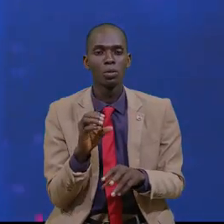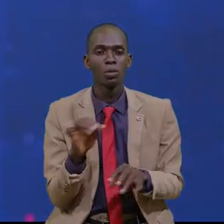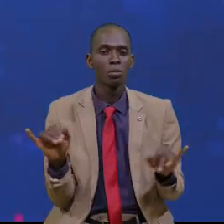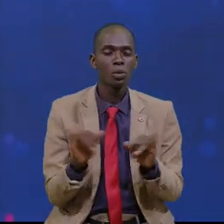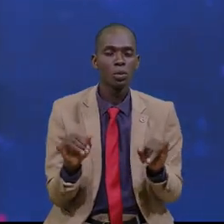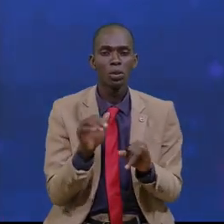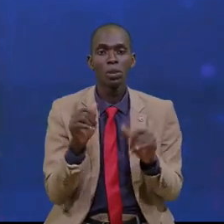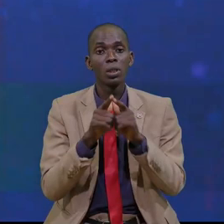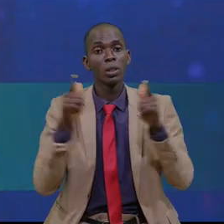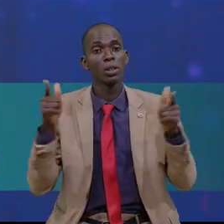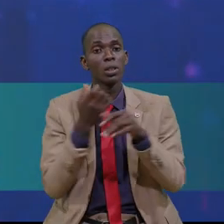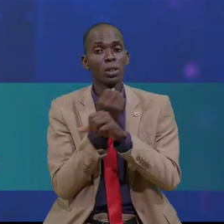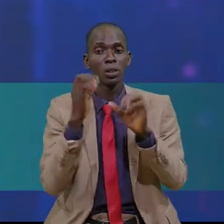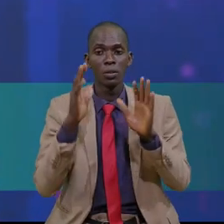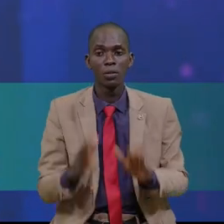and